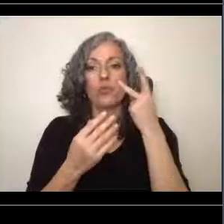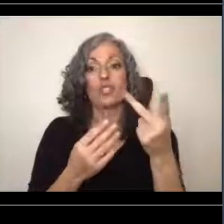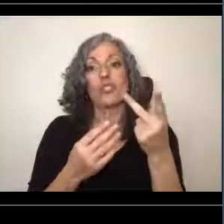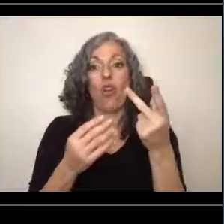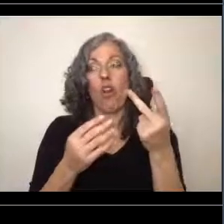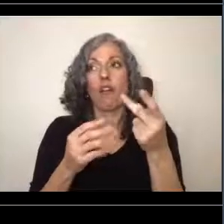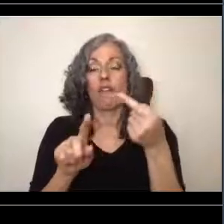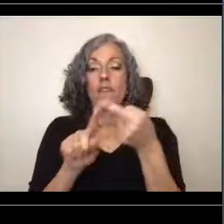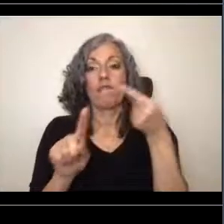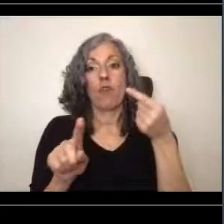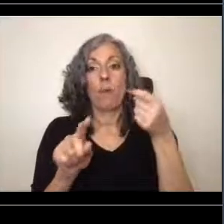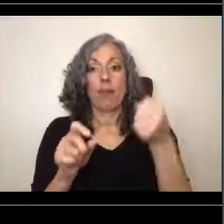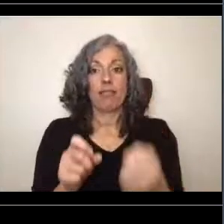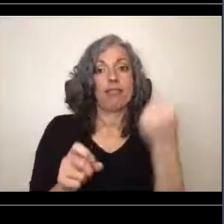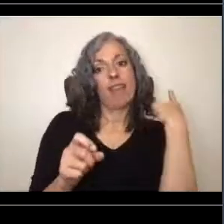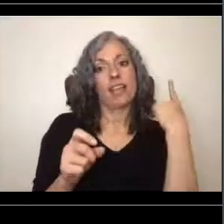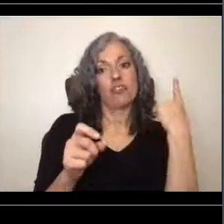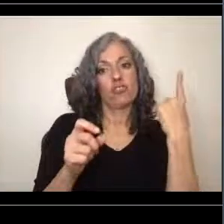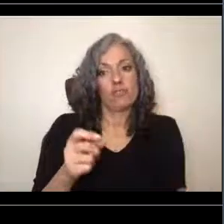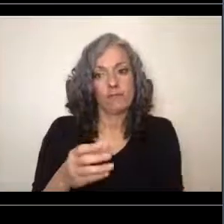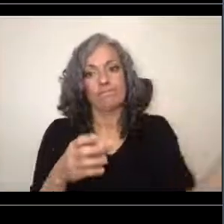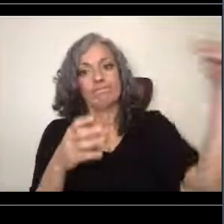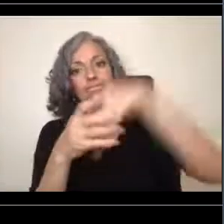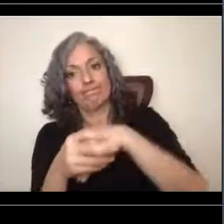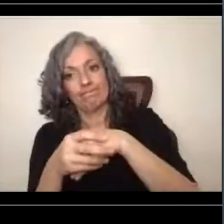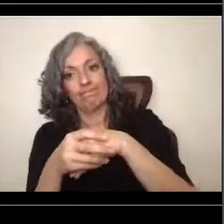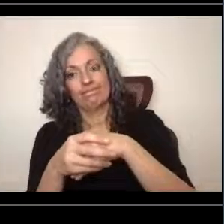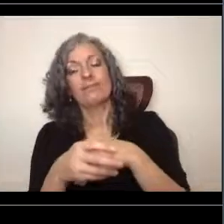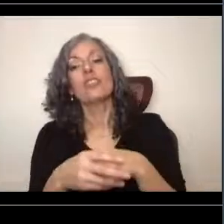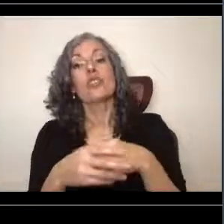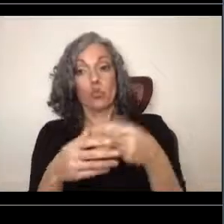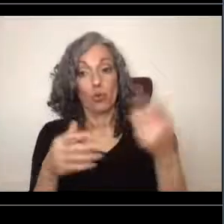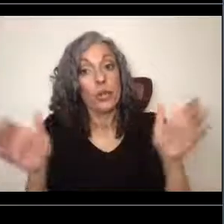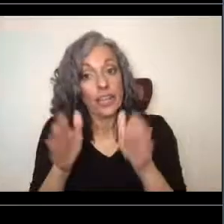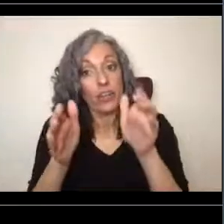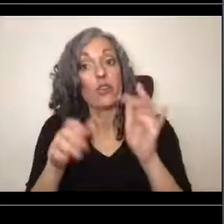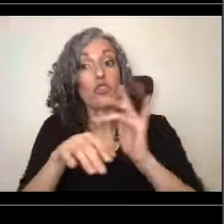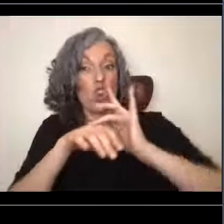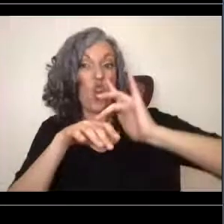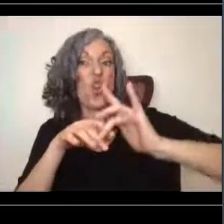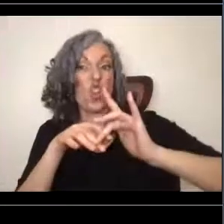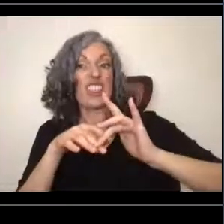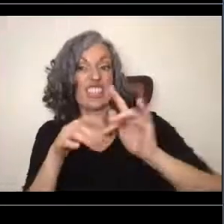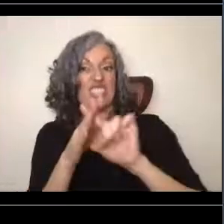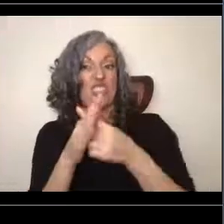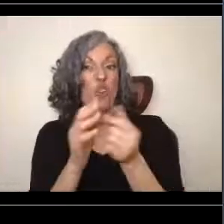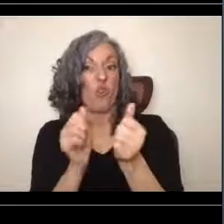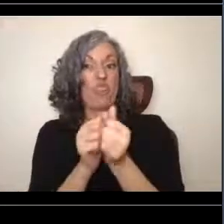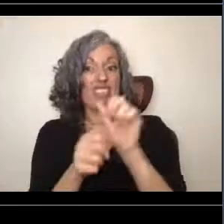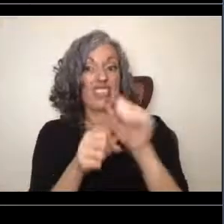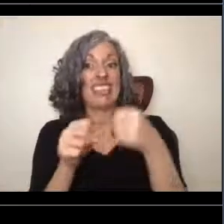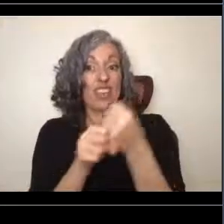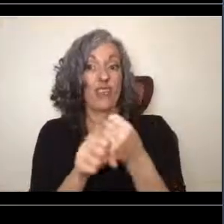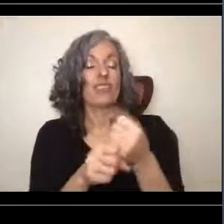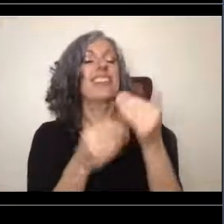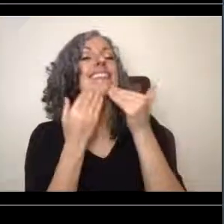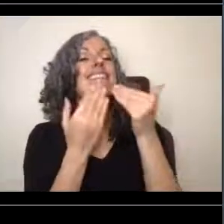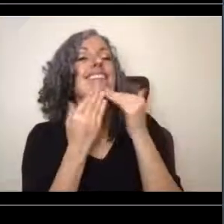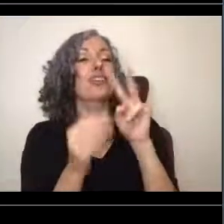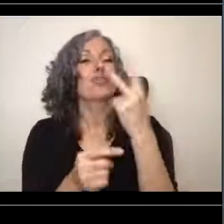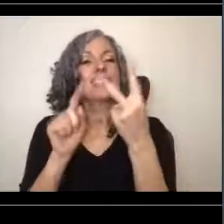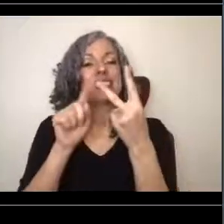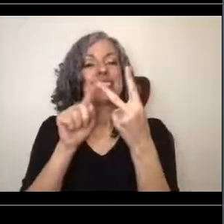from last year. So we're trying to encourage advancements much earlier in the fiscal year than we normally would. Thank you, Keith. My second